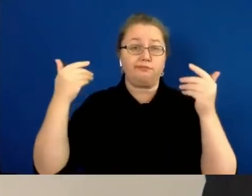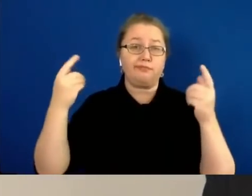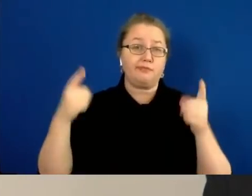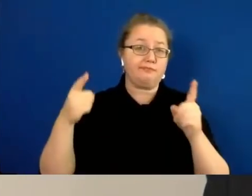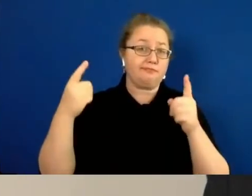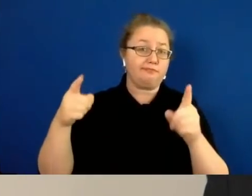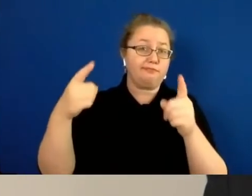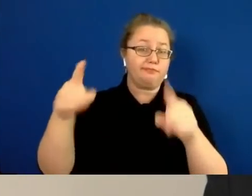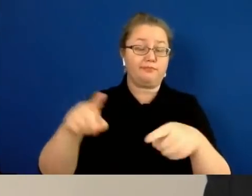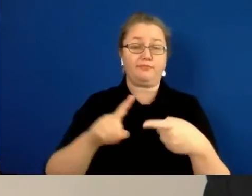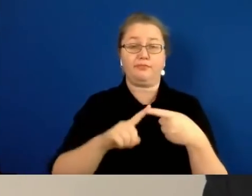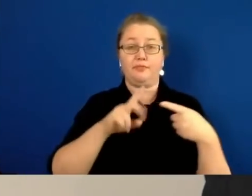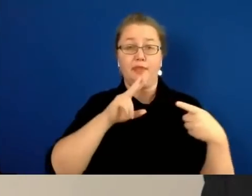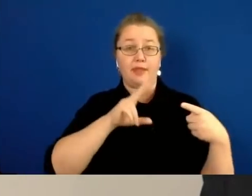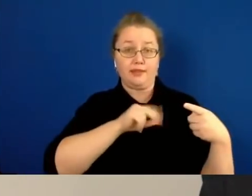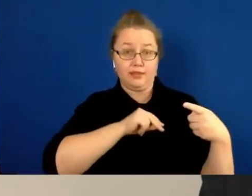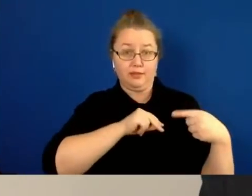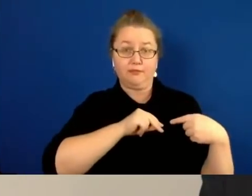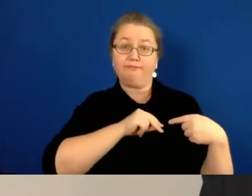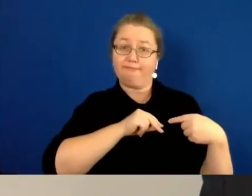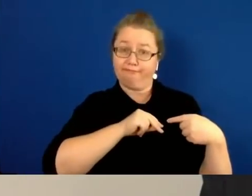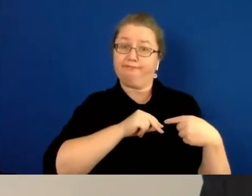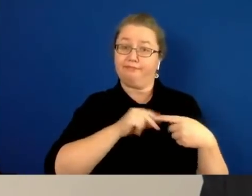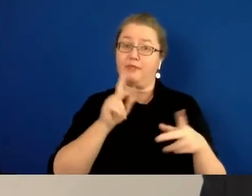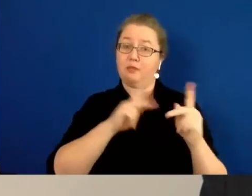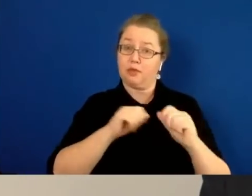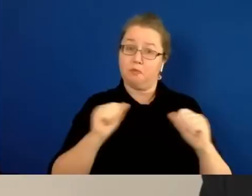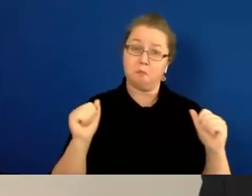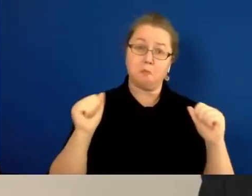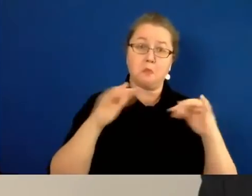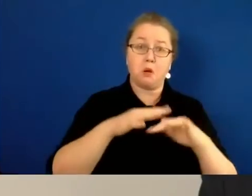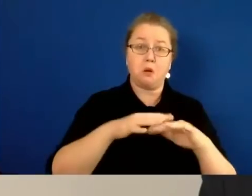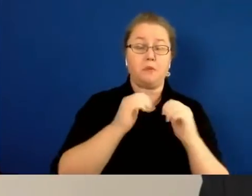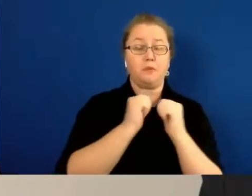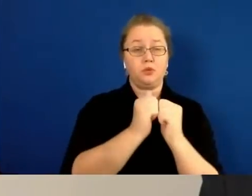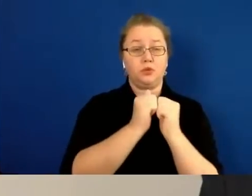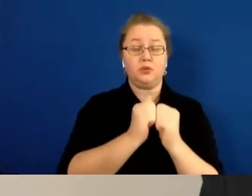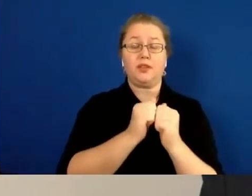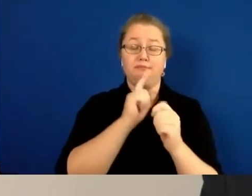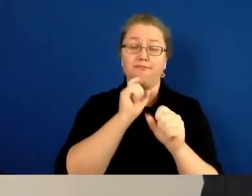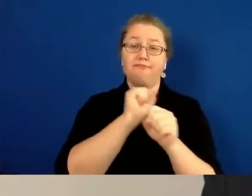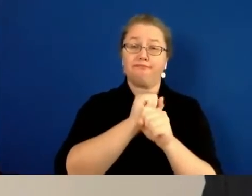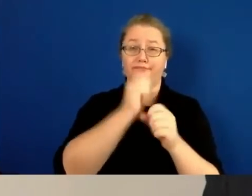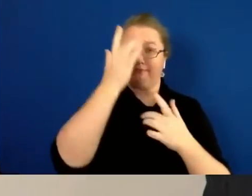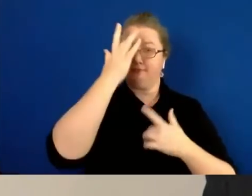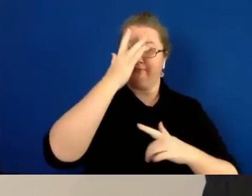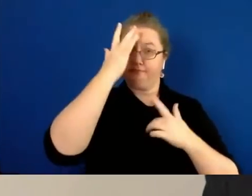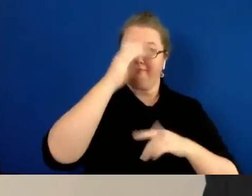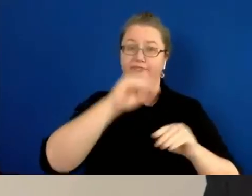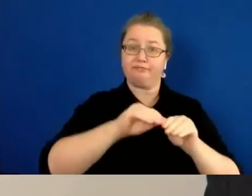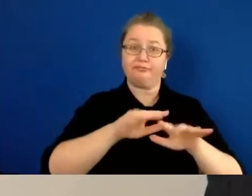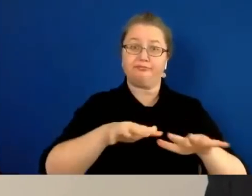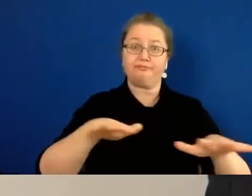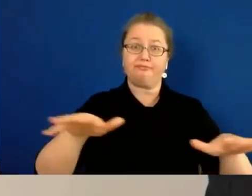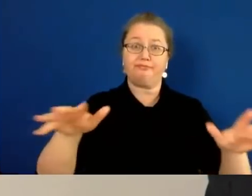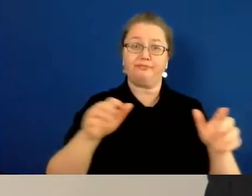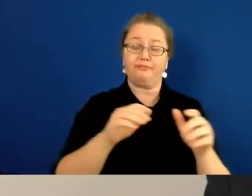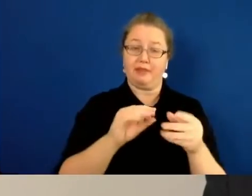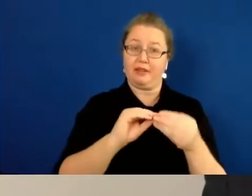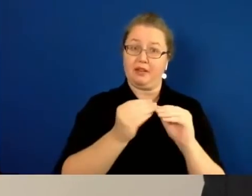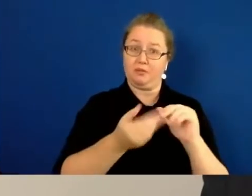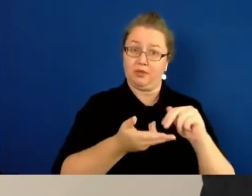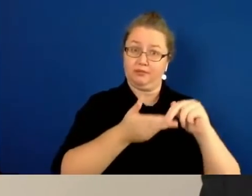virus continues to circulate and that we continue to see cases associated with businesses, with gyms, with